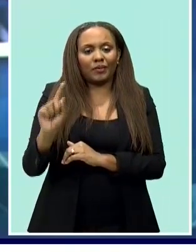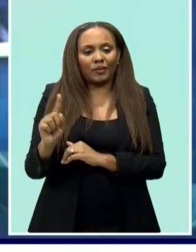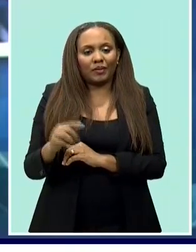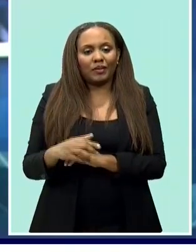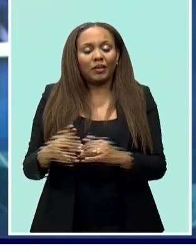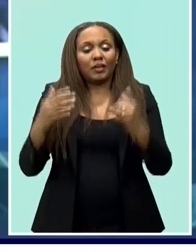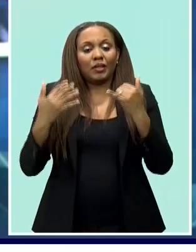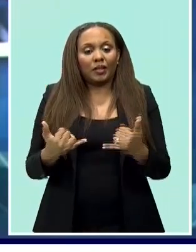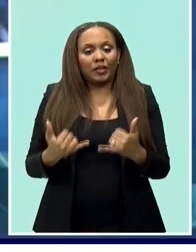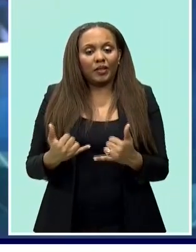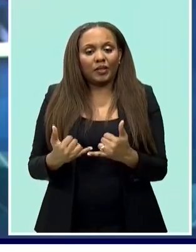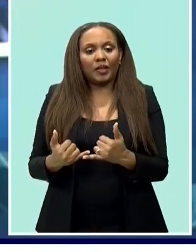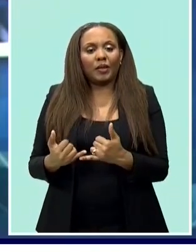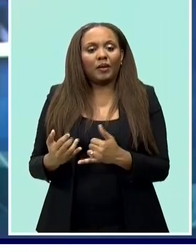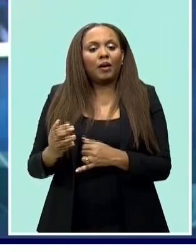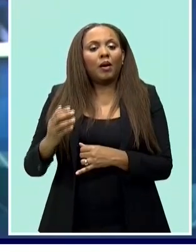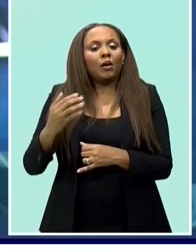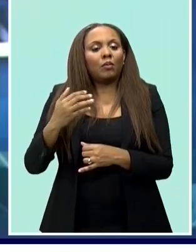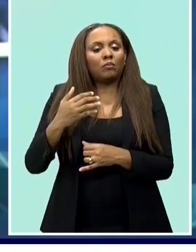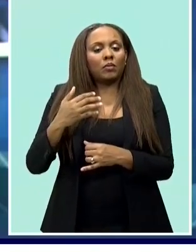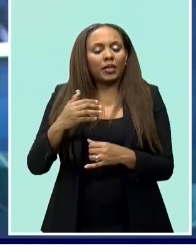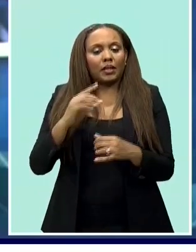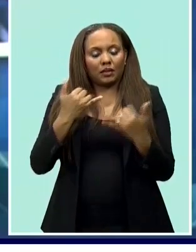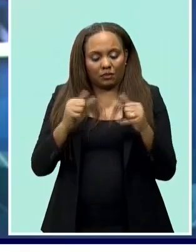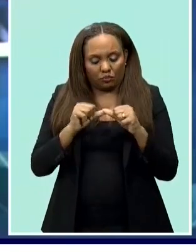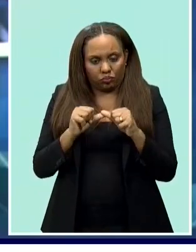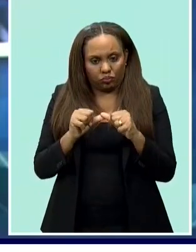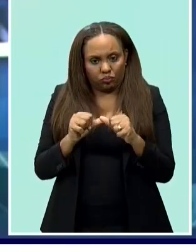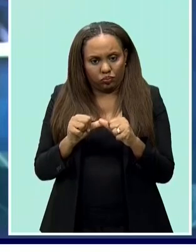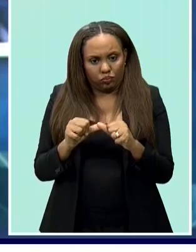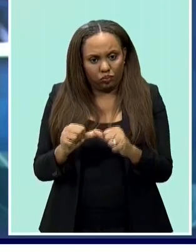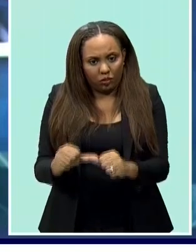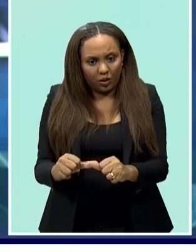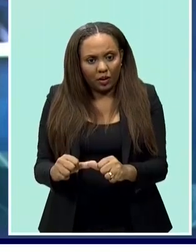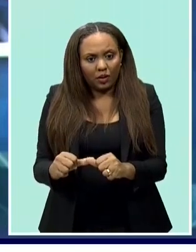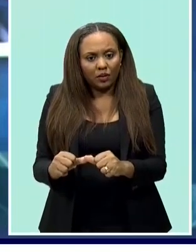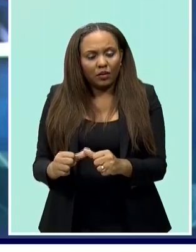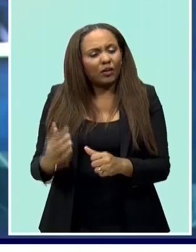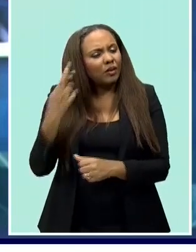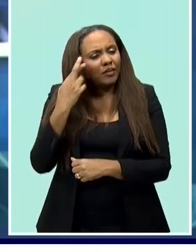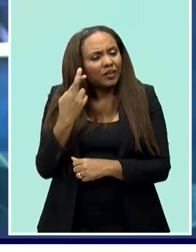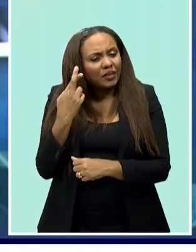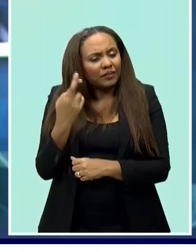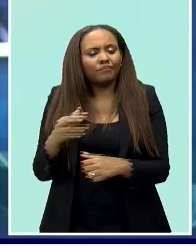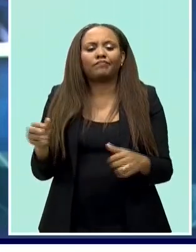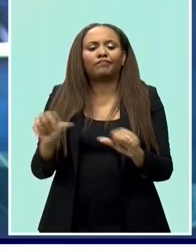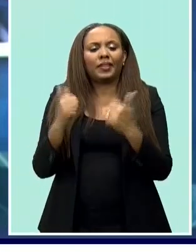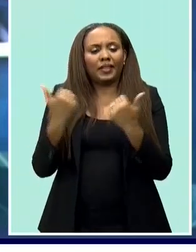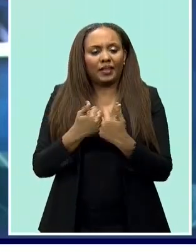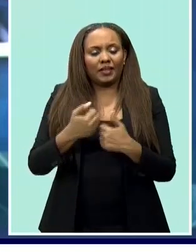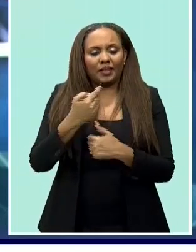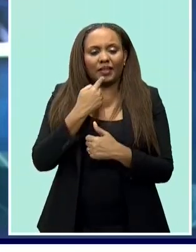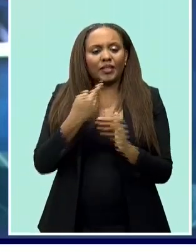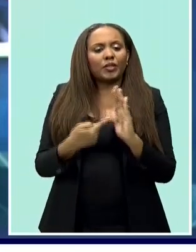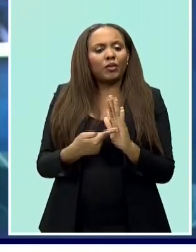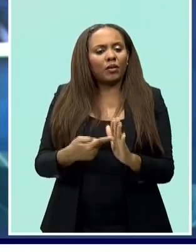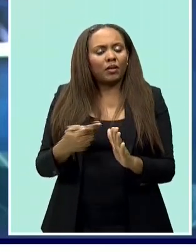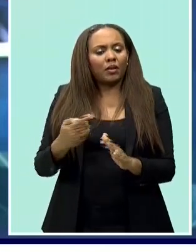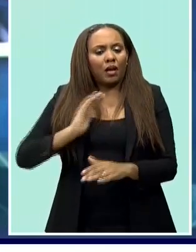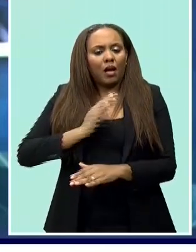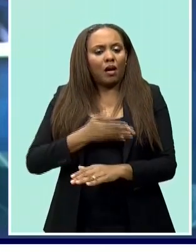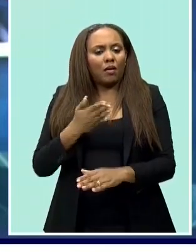currency senior unsecured bond rating at CAA3 and maintained the stable outlook. In giving its reasons for the upgrade,